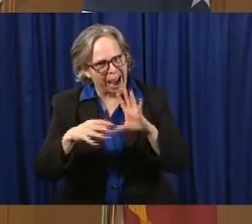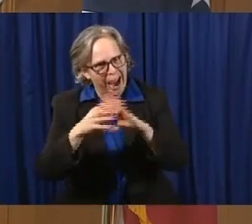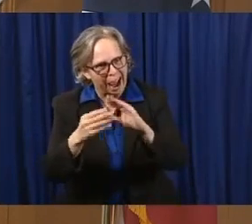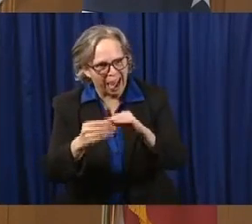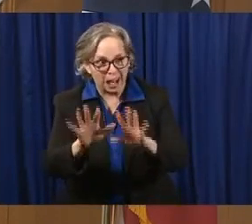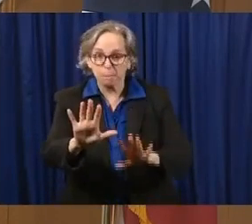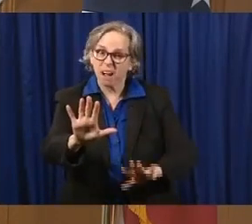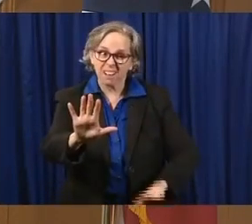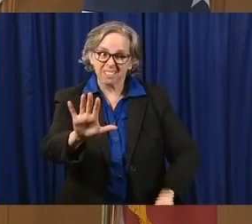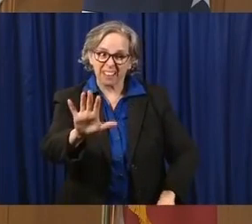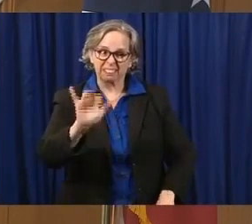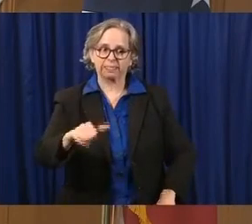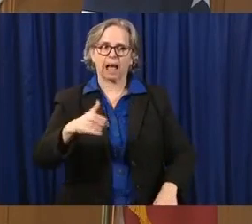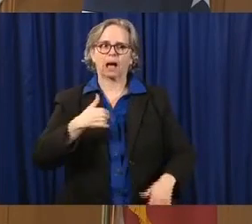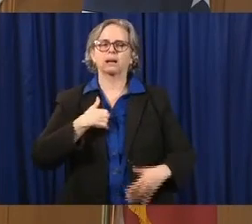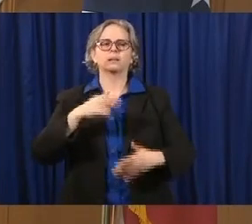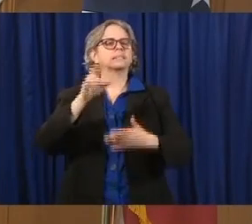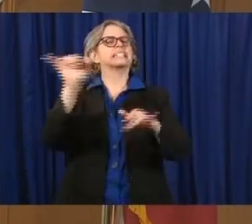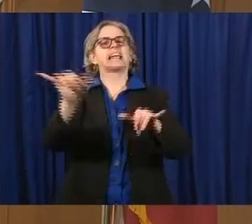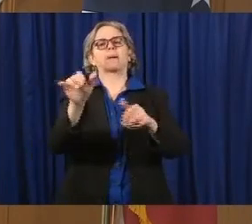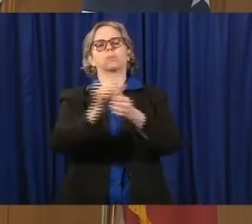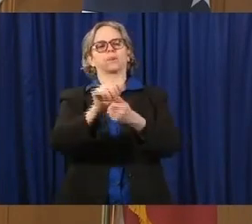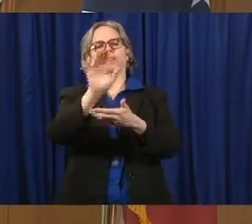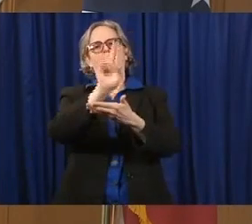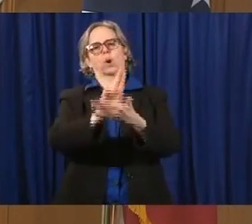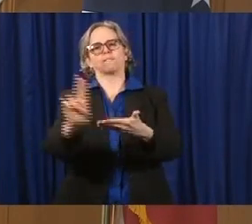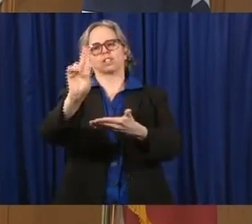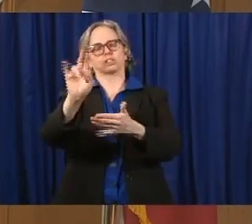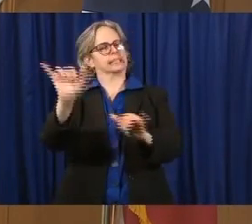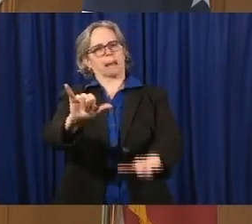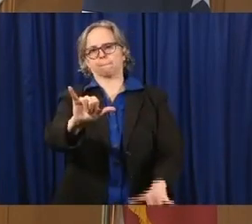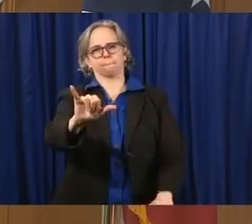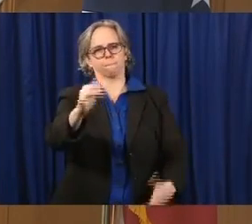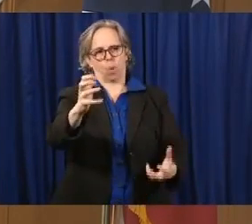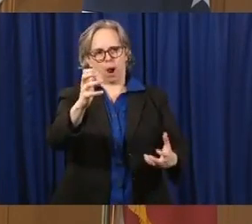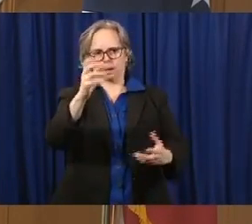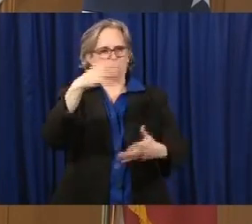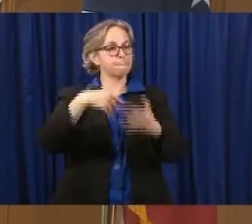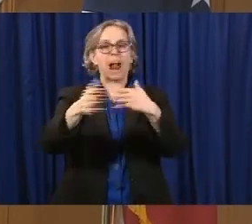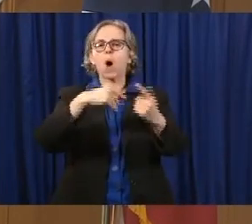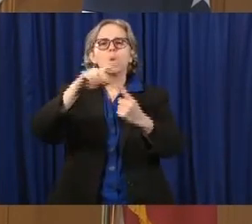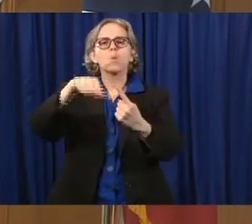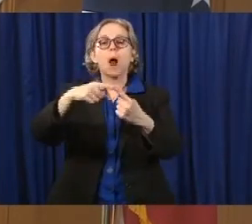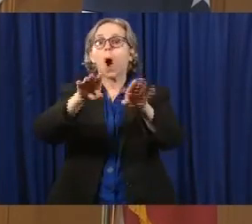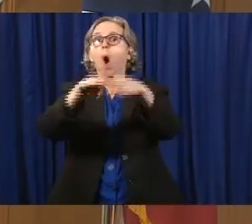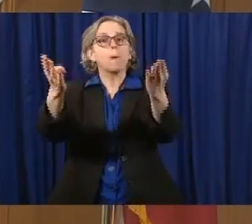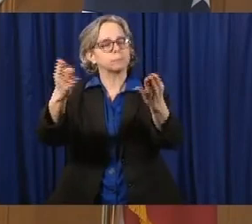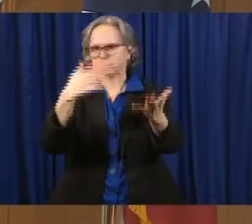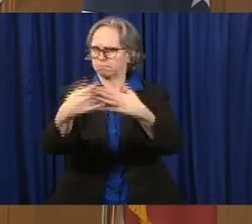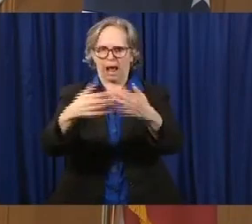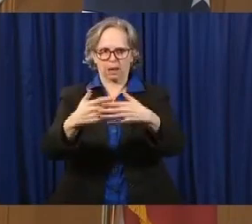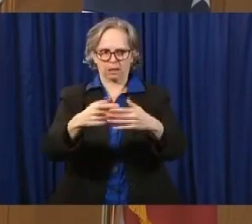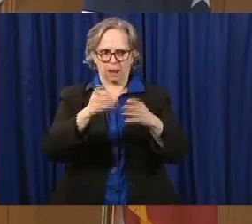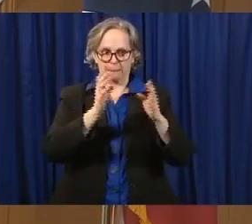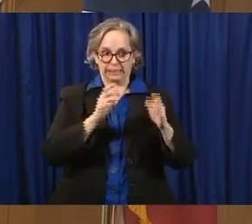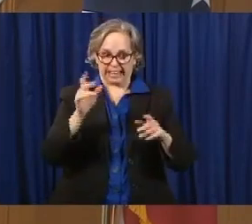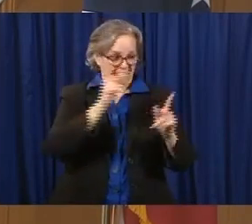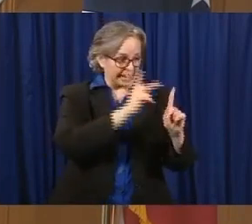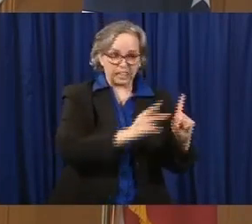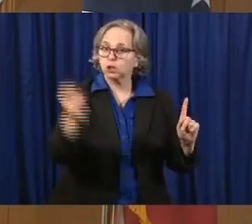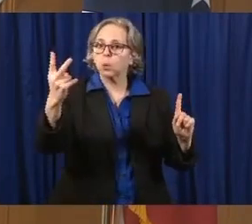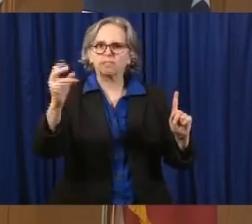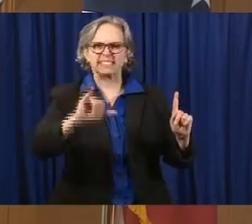what universities are going to have to think about whenever they open. That's what K through 12 is going to have to think about. You